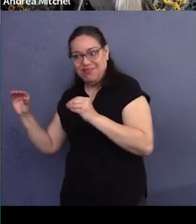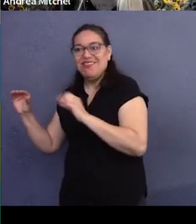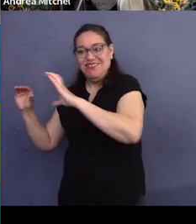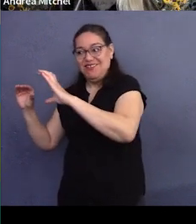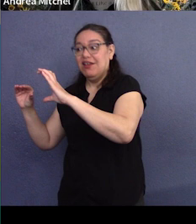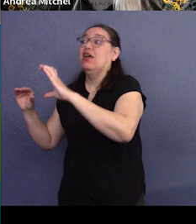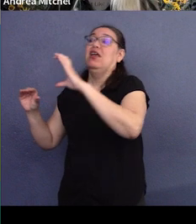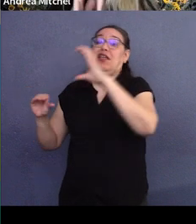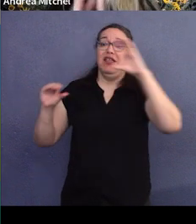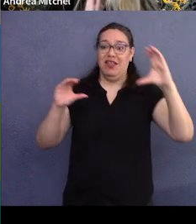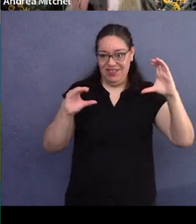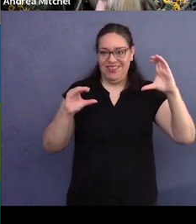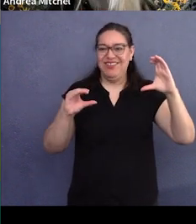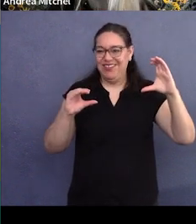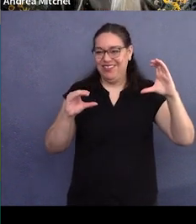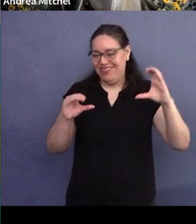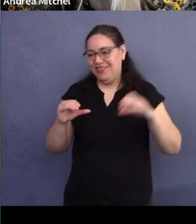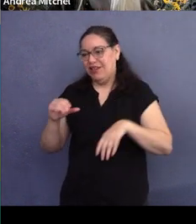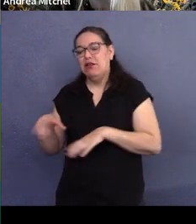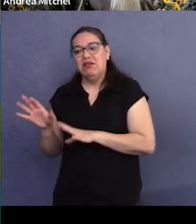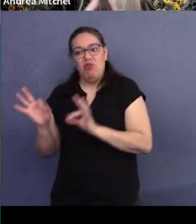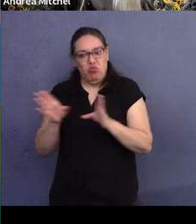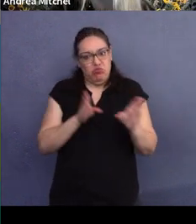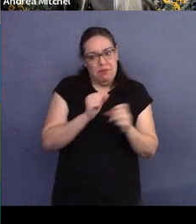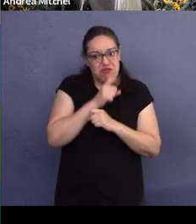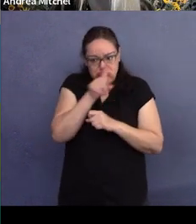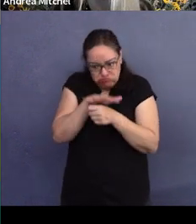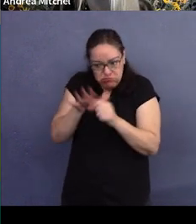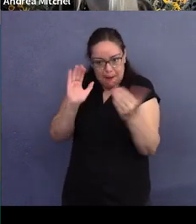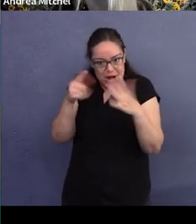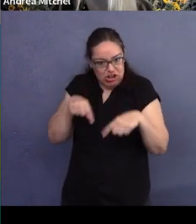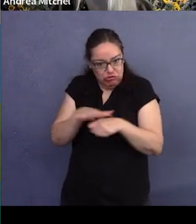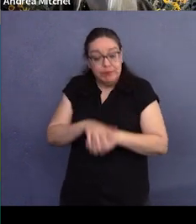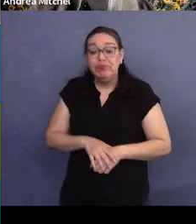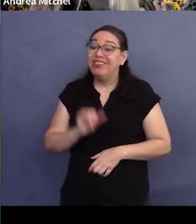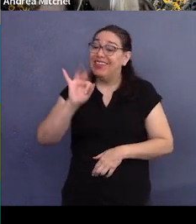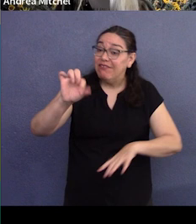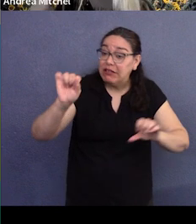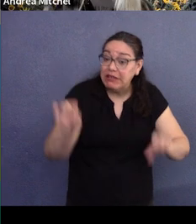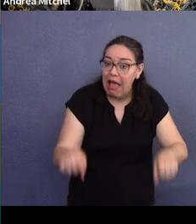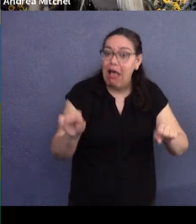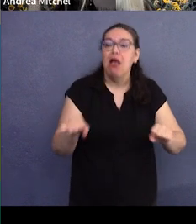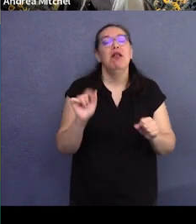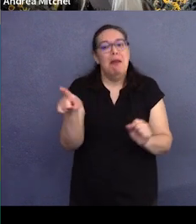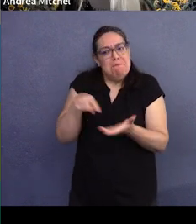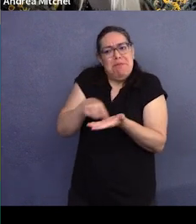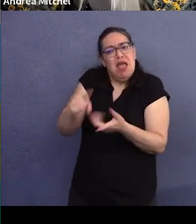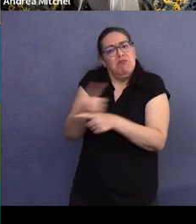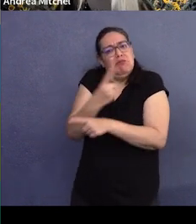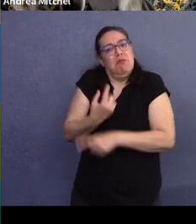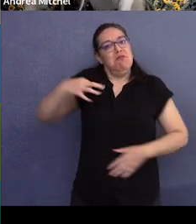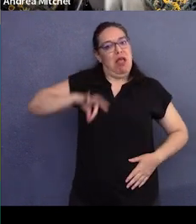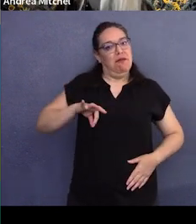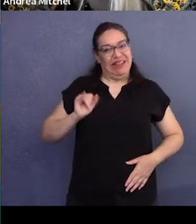people. If at all possible, pay people adequate benefits. If you're bringing on full-time people, they should get